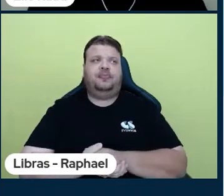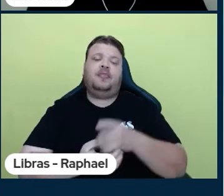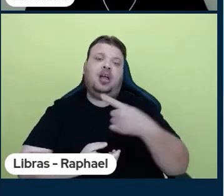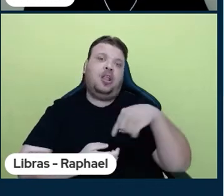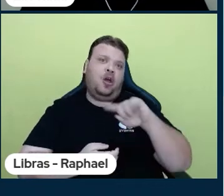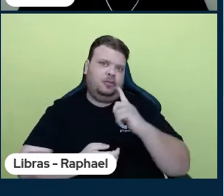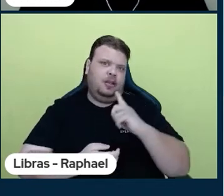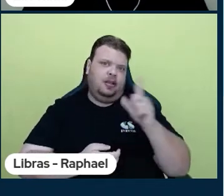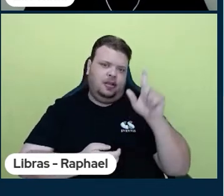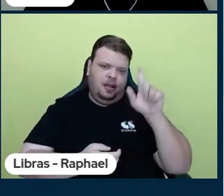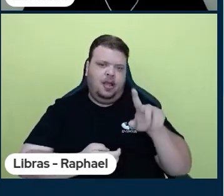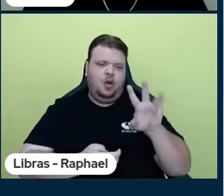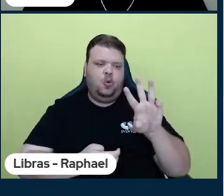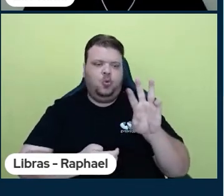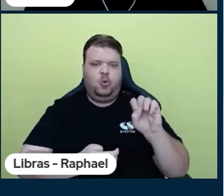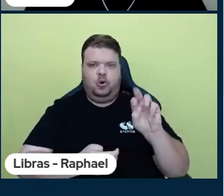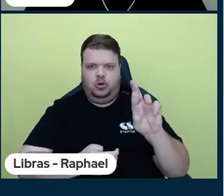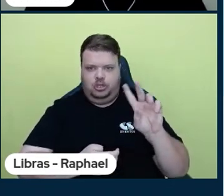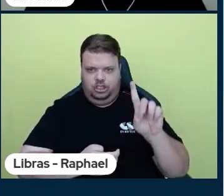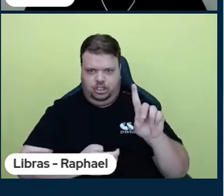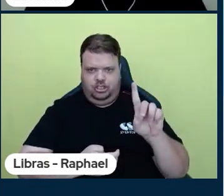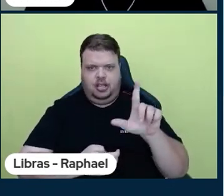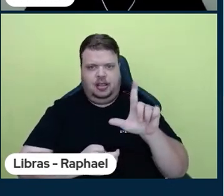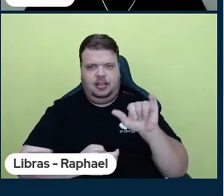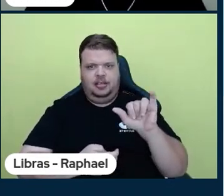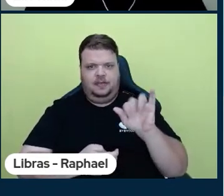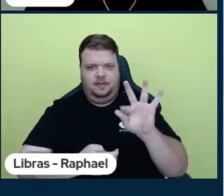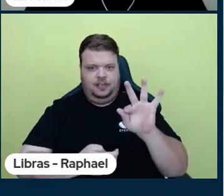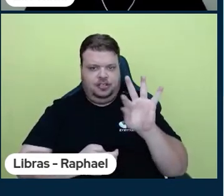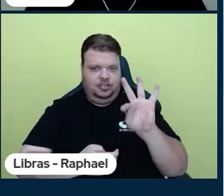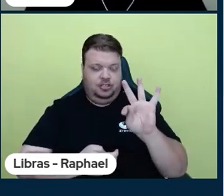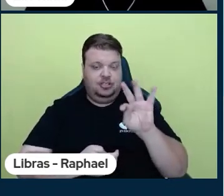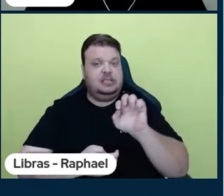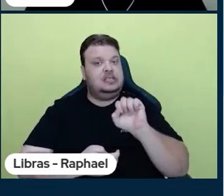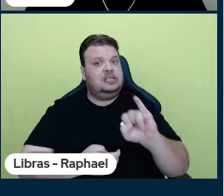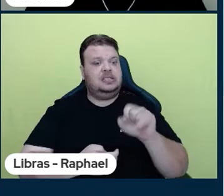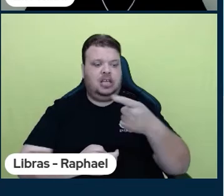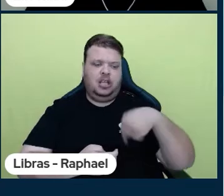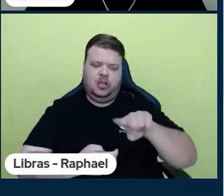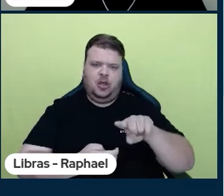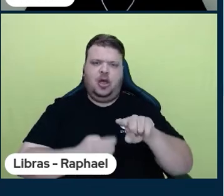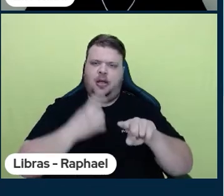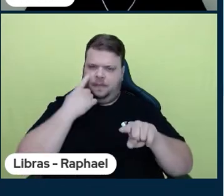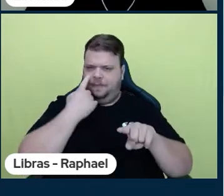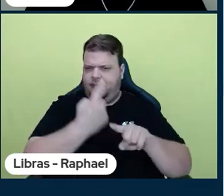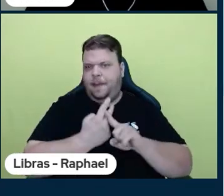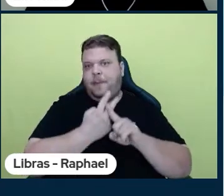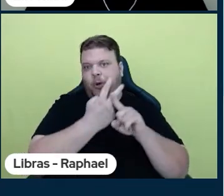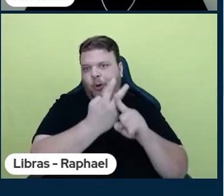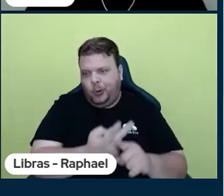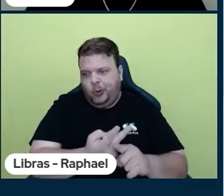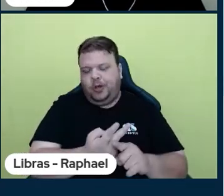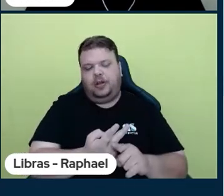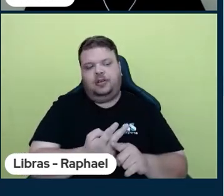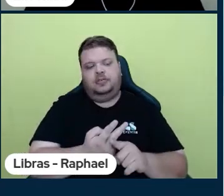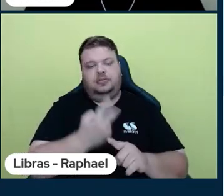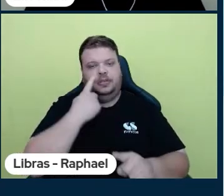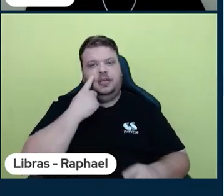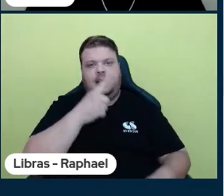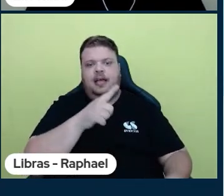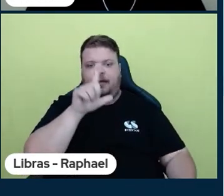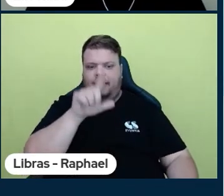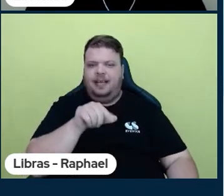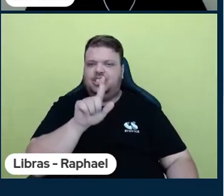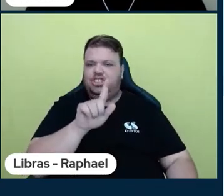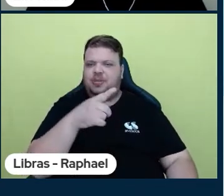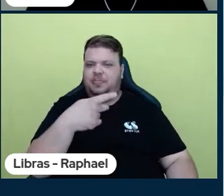e-commerce? We will get this first result from Google, where Google summarizes the 3 points that answer this